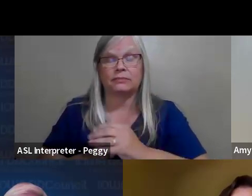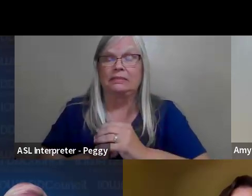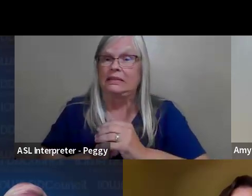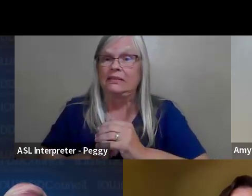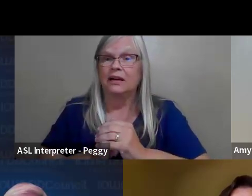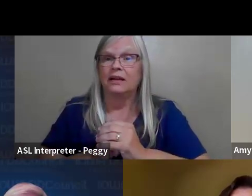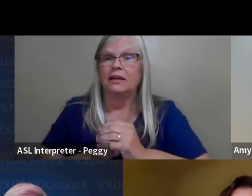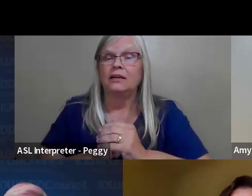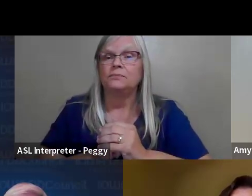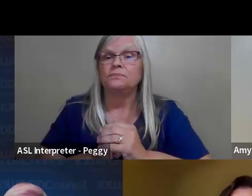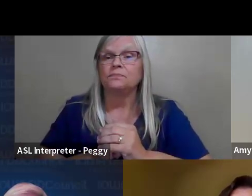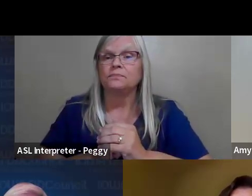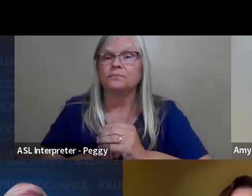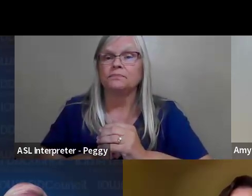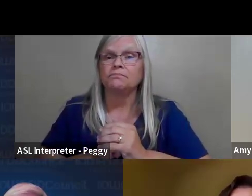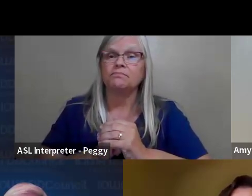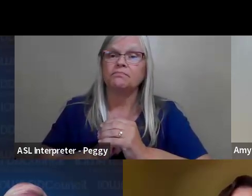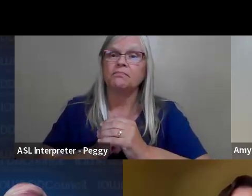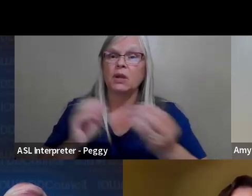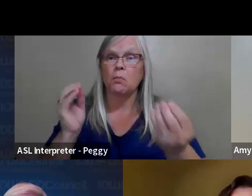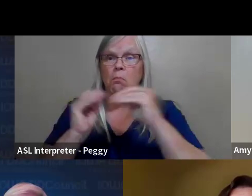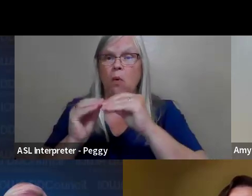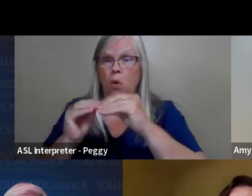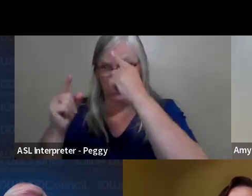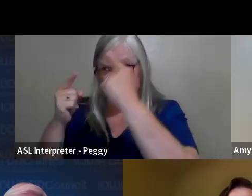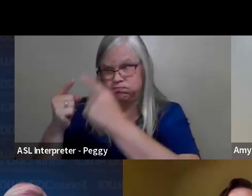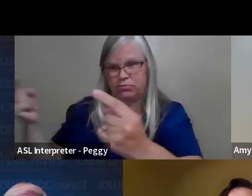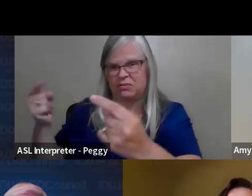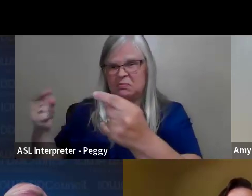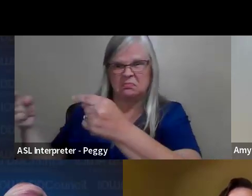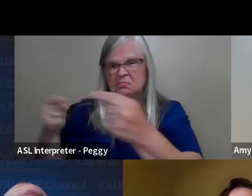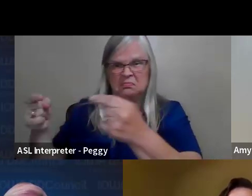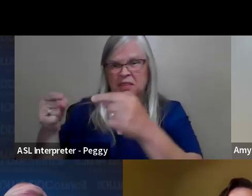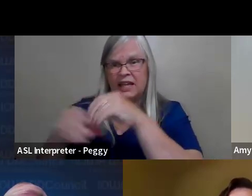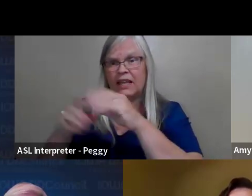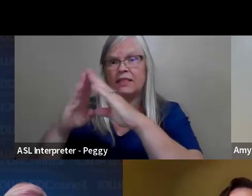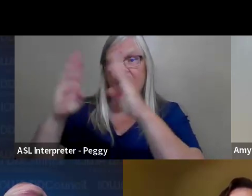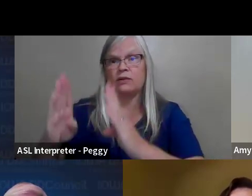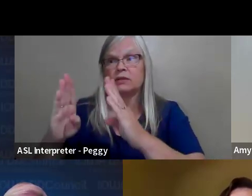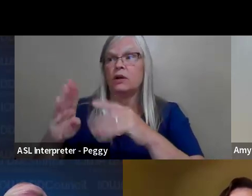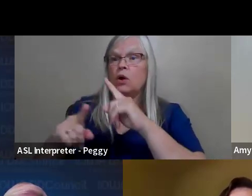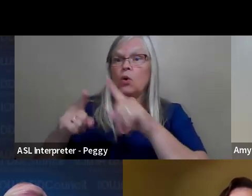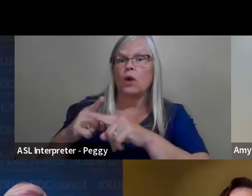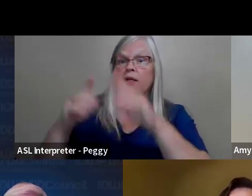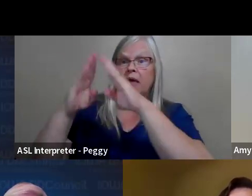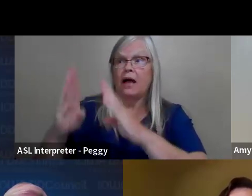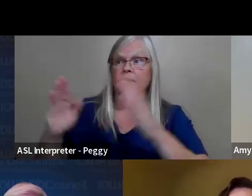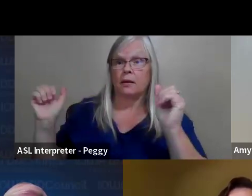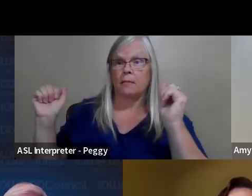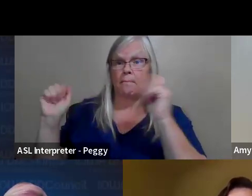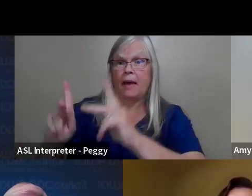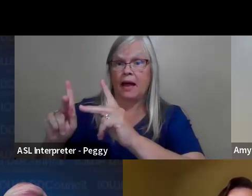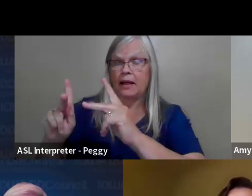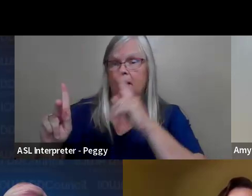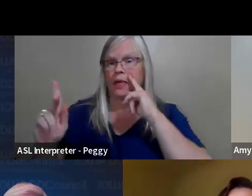There's a lot more dissent in the House. So when the House comes back, they will mark up these